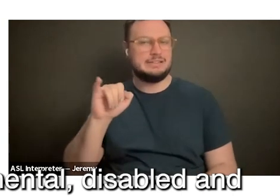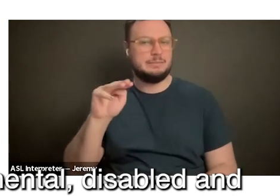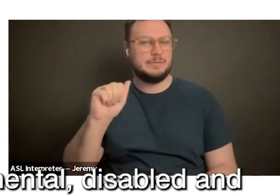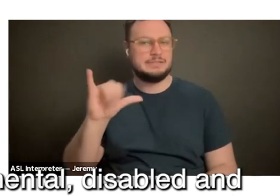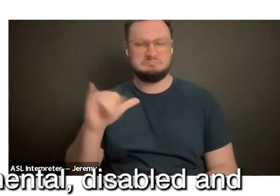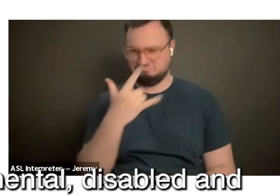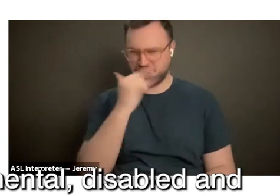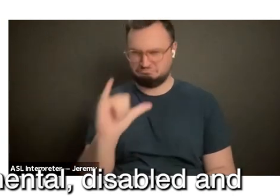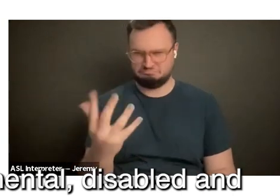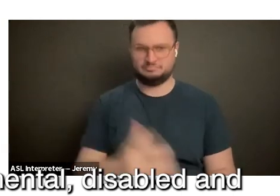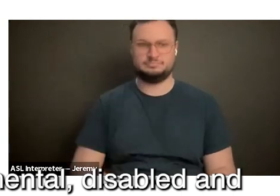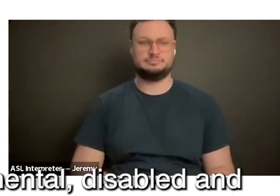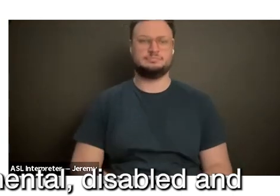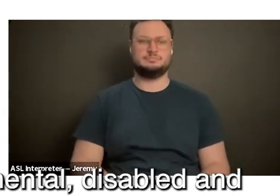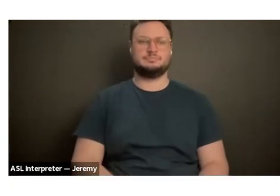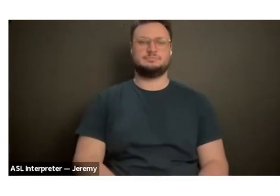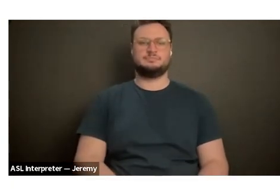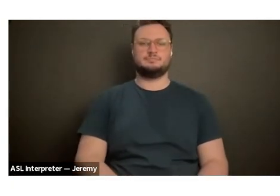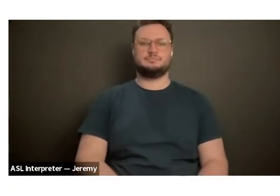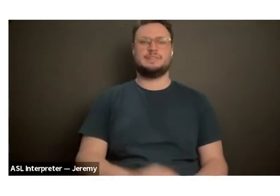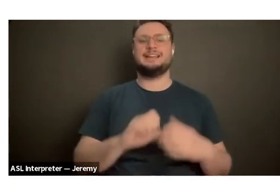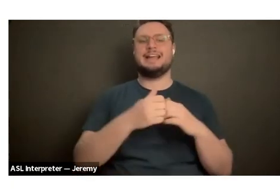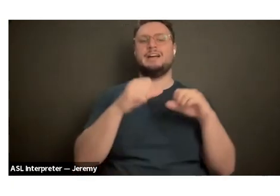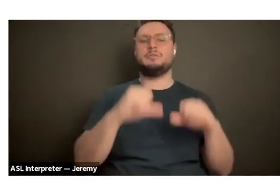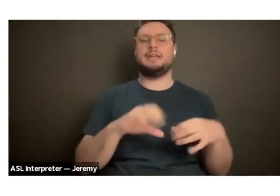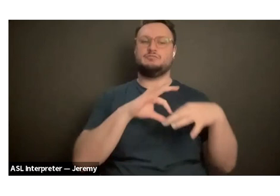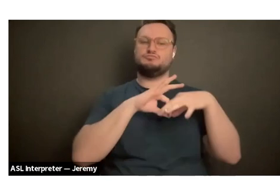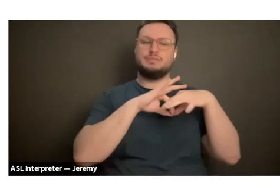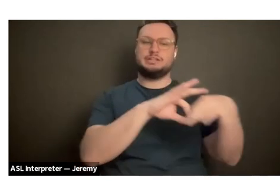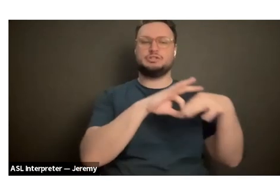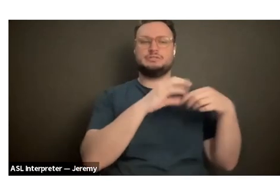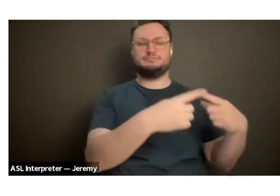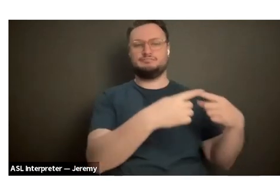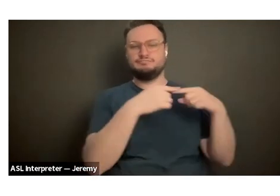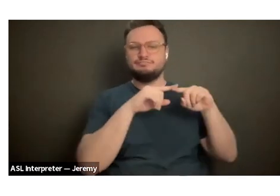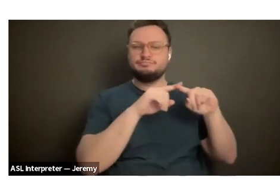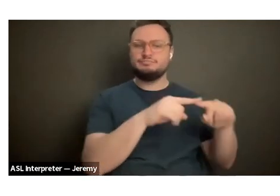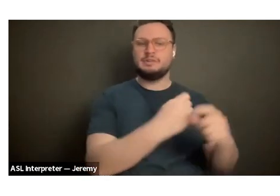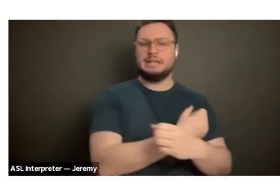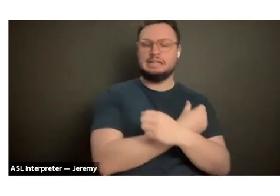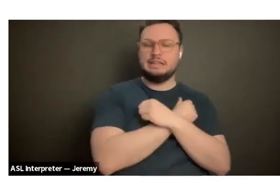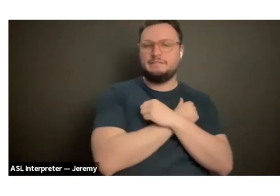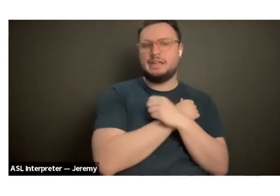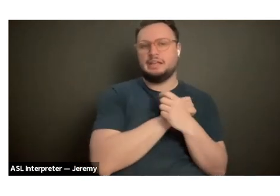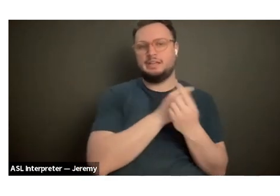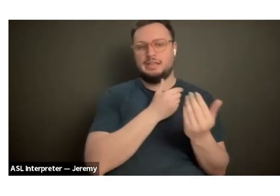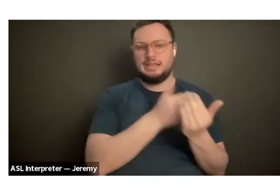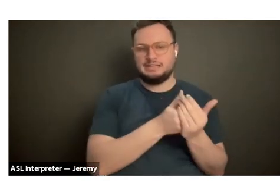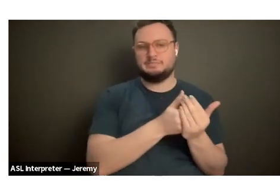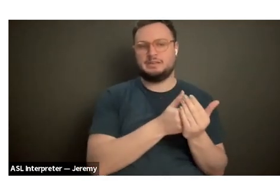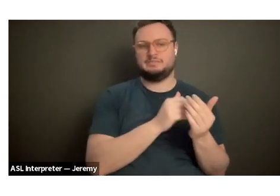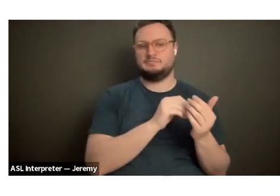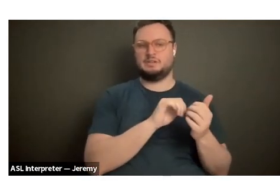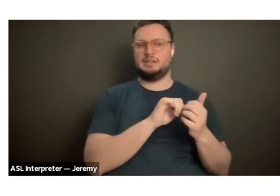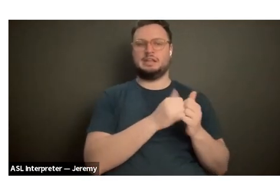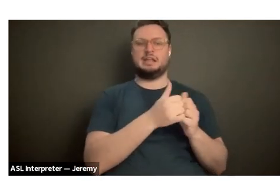the intimate, loving, interdependent relationships that disabled peoples are experts at forming